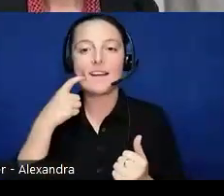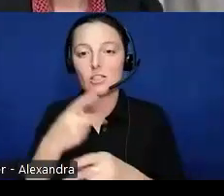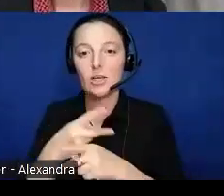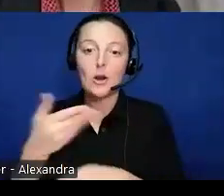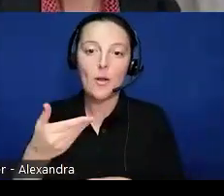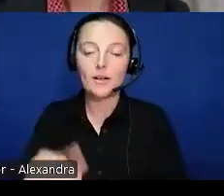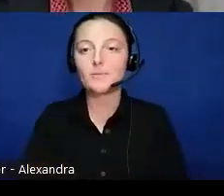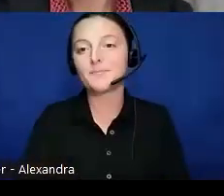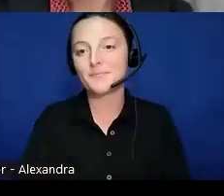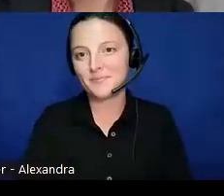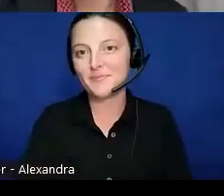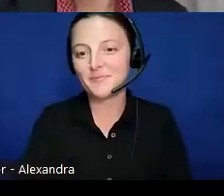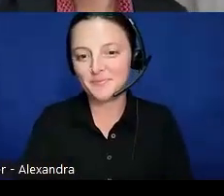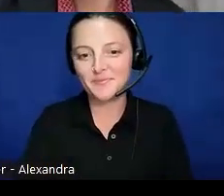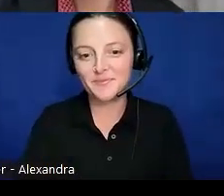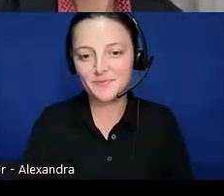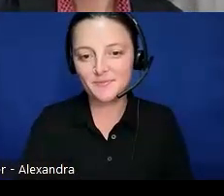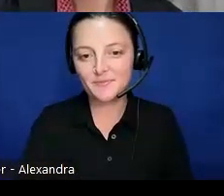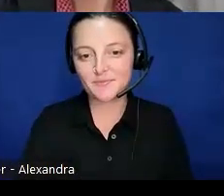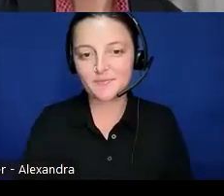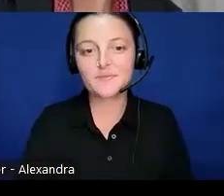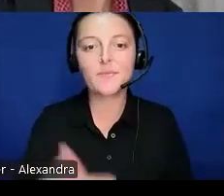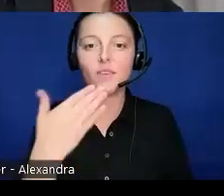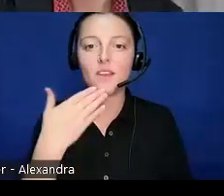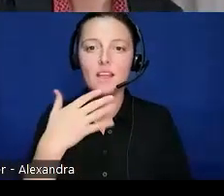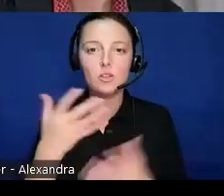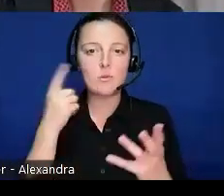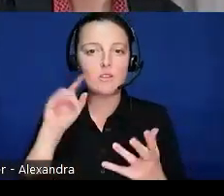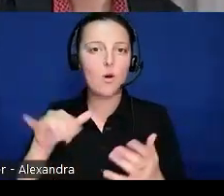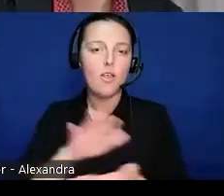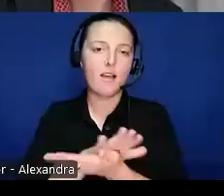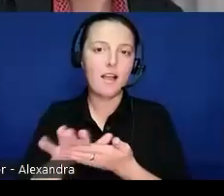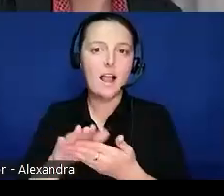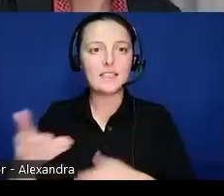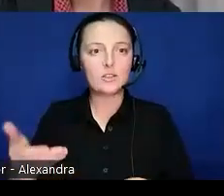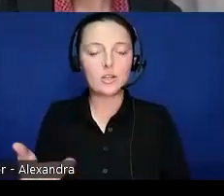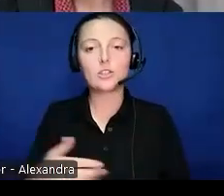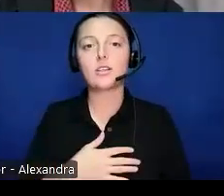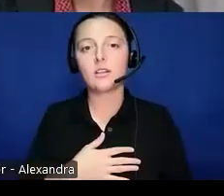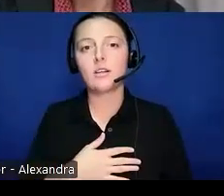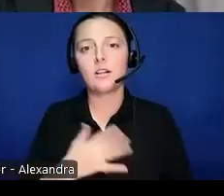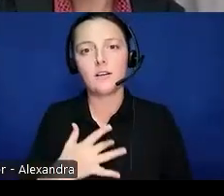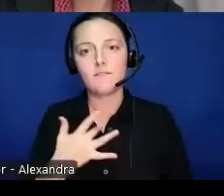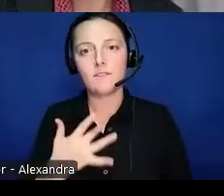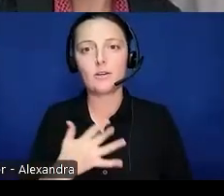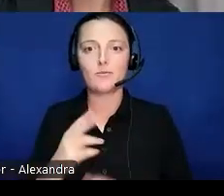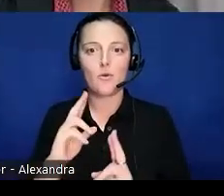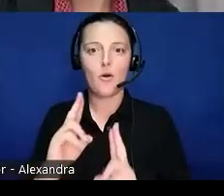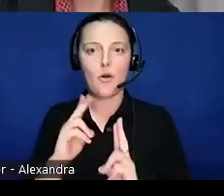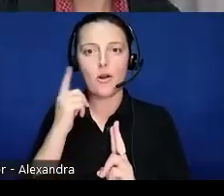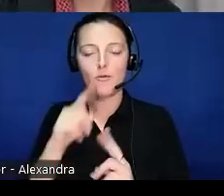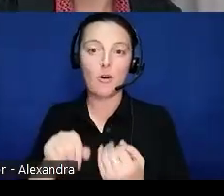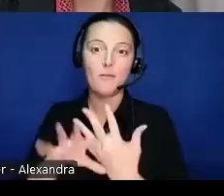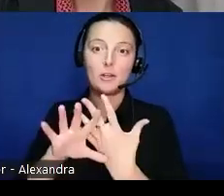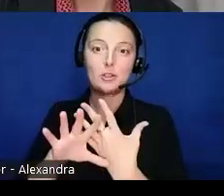Thank you so much for the kind introduction. And it is such an honor to be virtually back here at the U